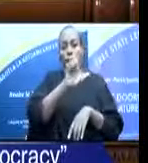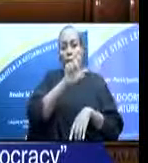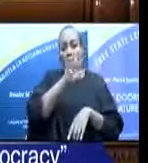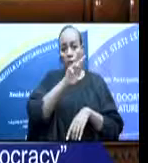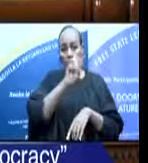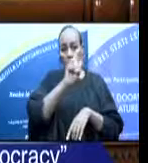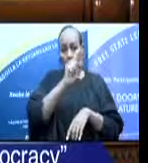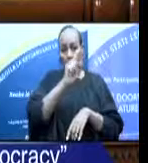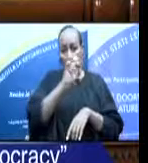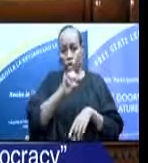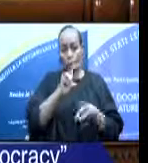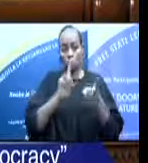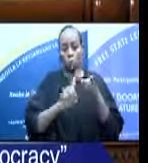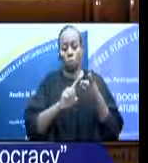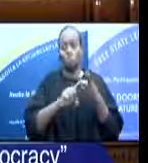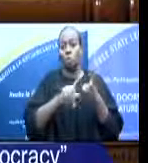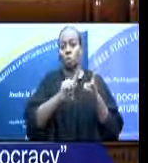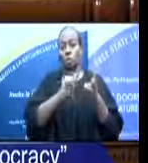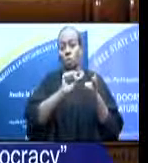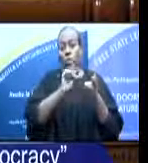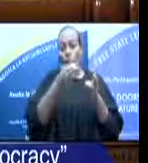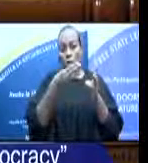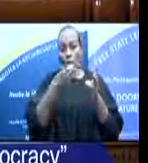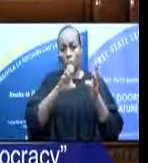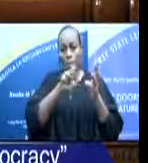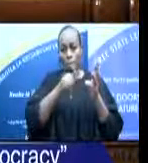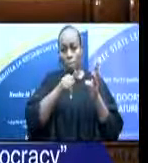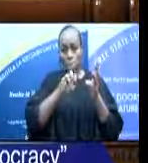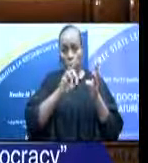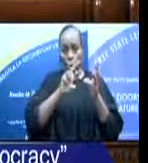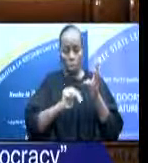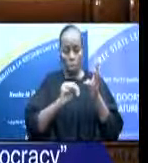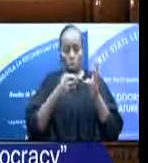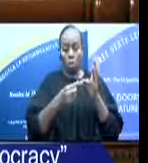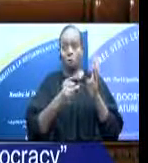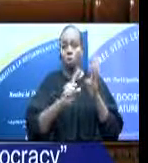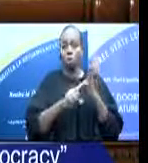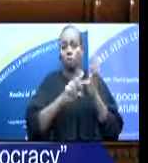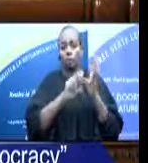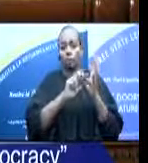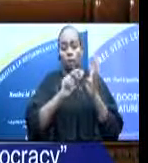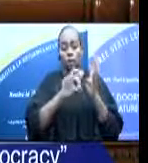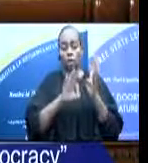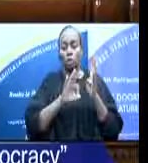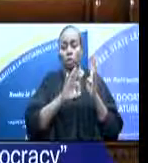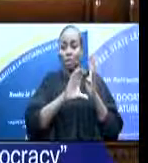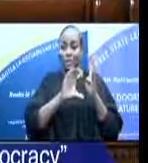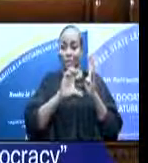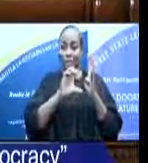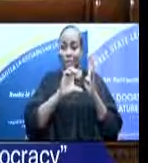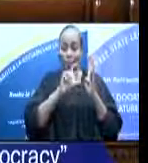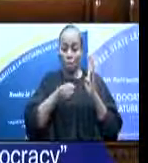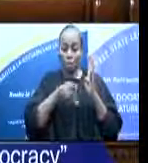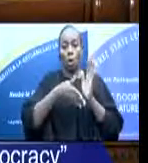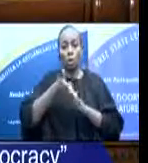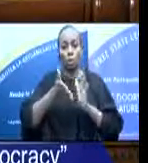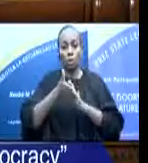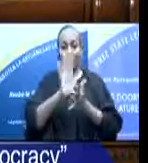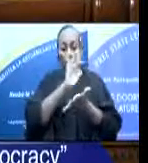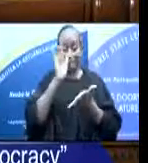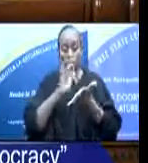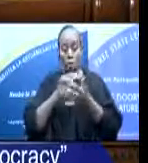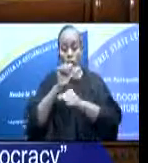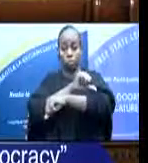Allen Ridge, Sepon Clinic in Forquer de Flay, the HVAC at Universitas Operating Theatres, 6